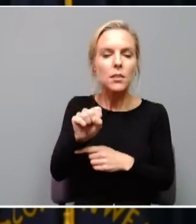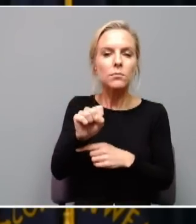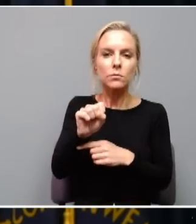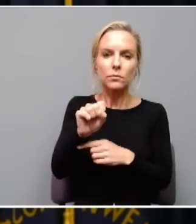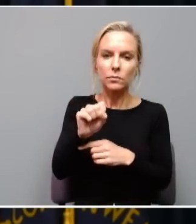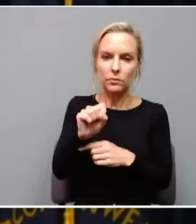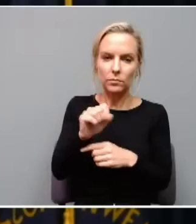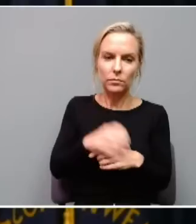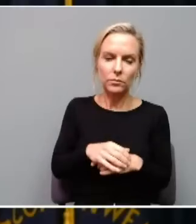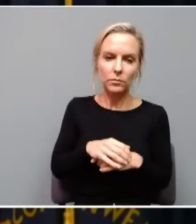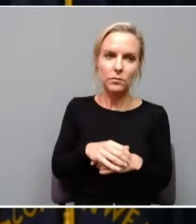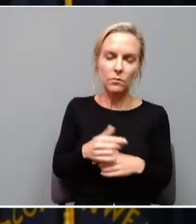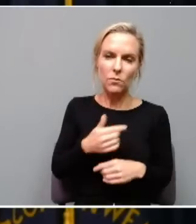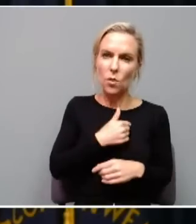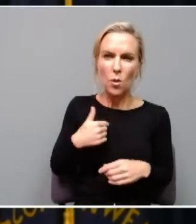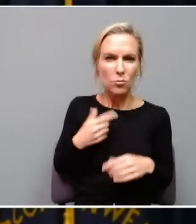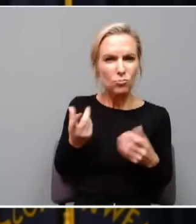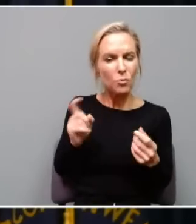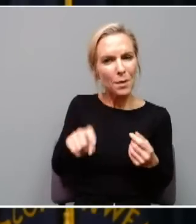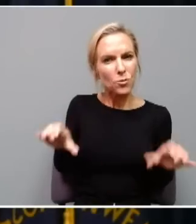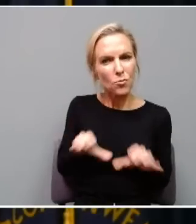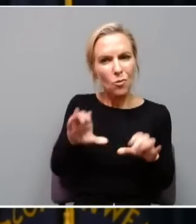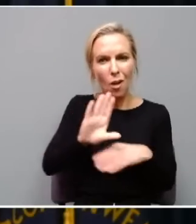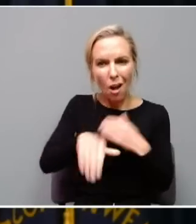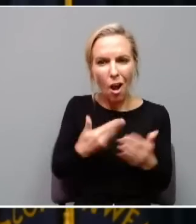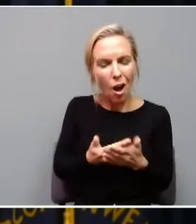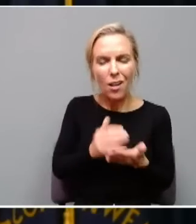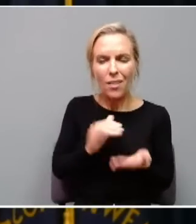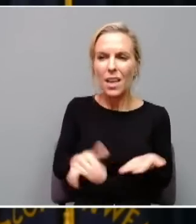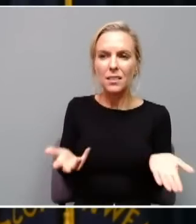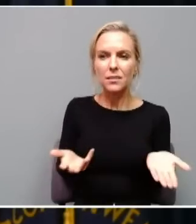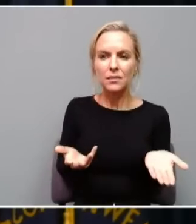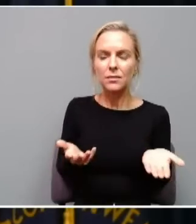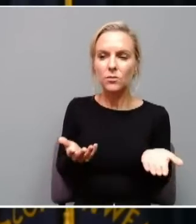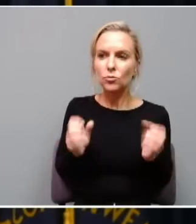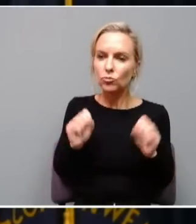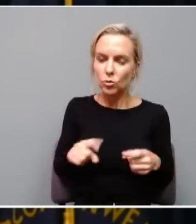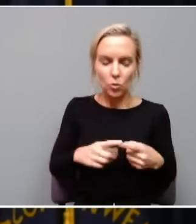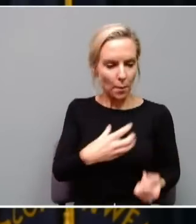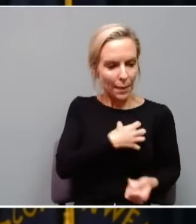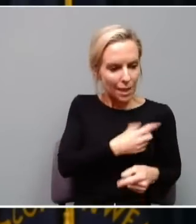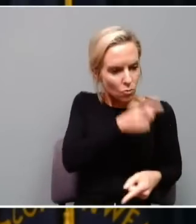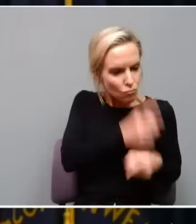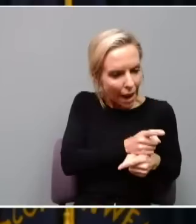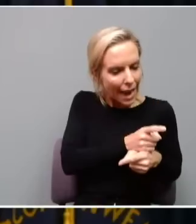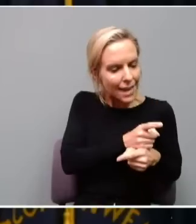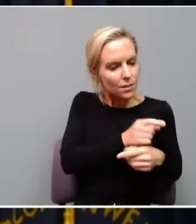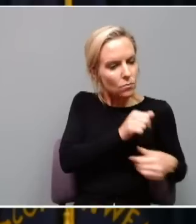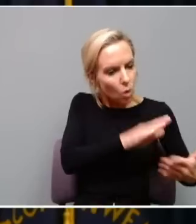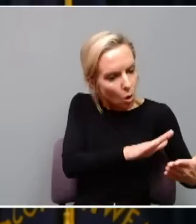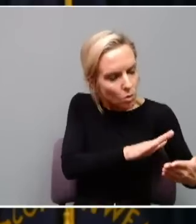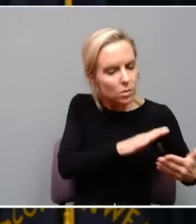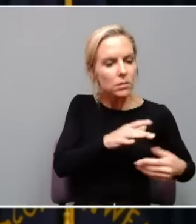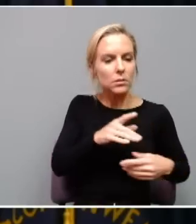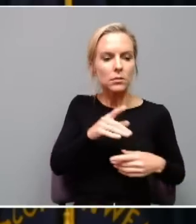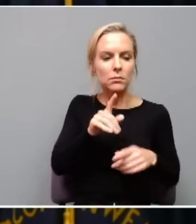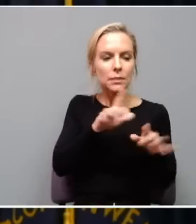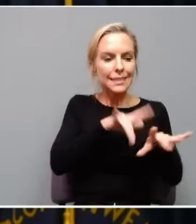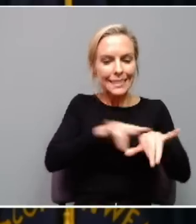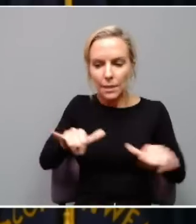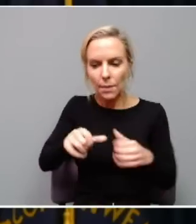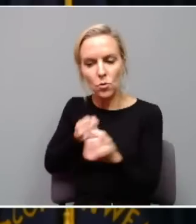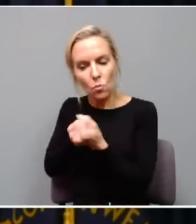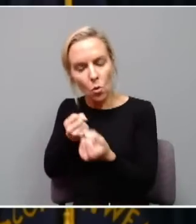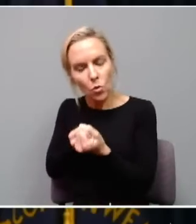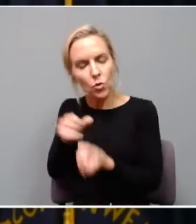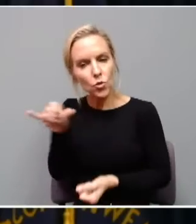we ought to be able to do all this, all of it. We ought to be able to police in the right way and at the same time be really supportive of